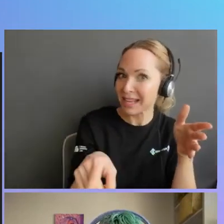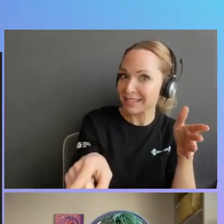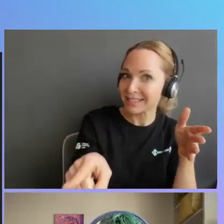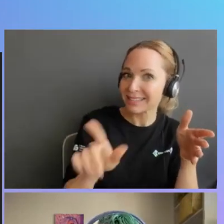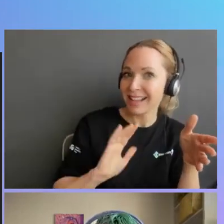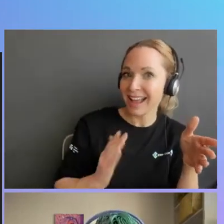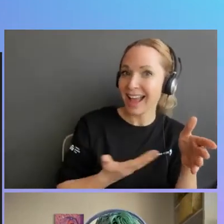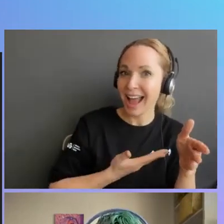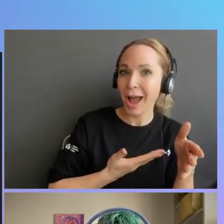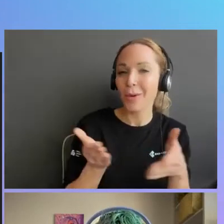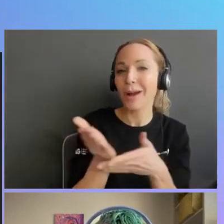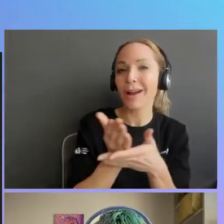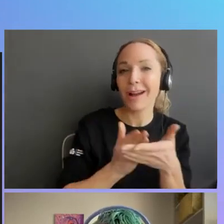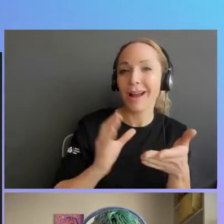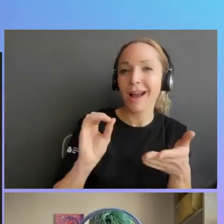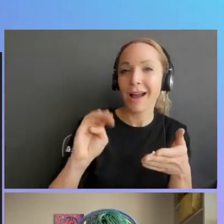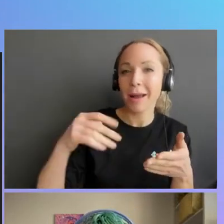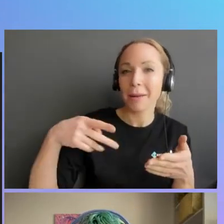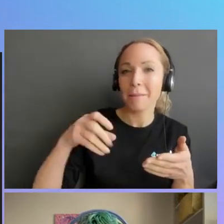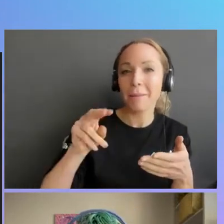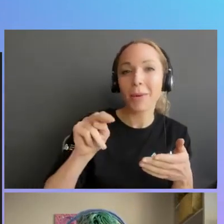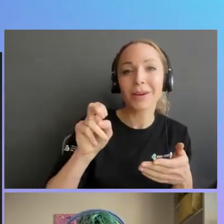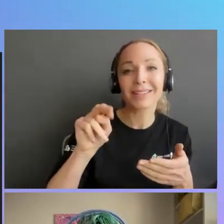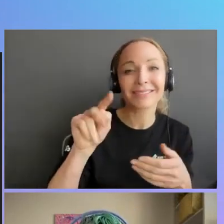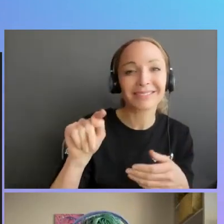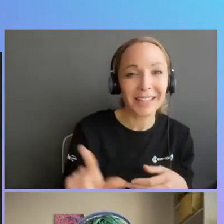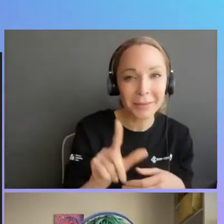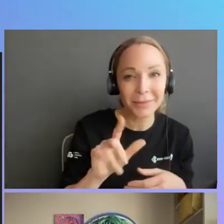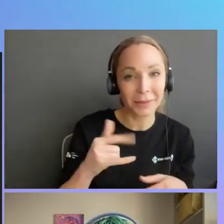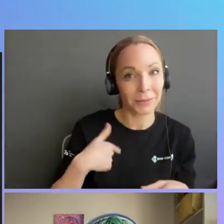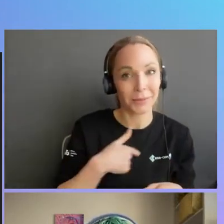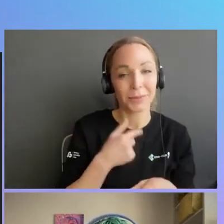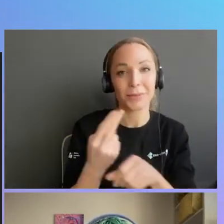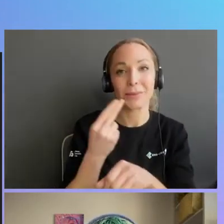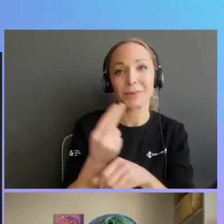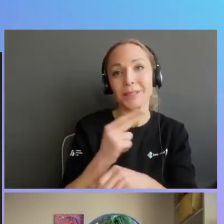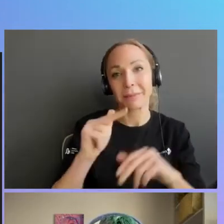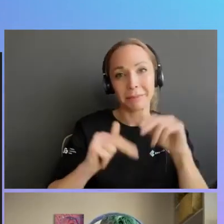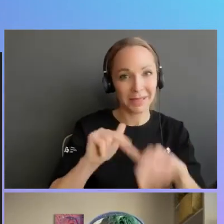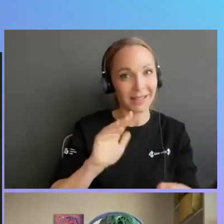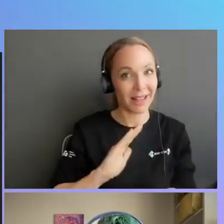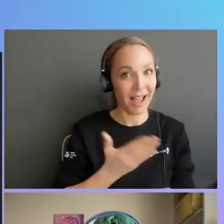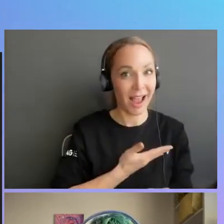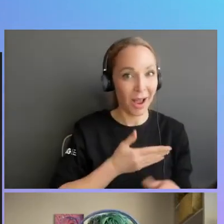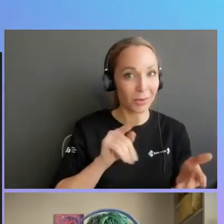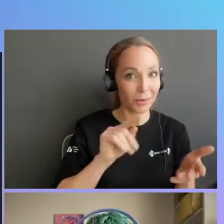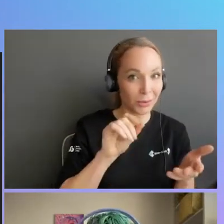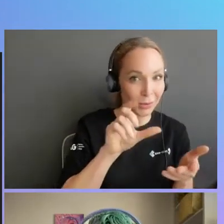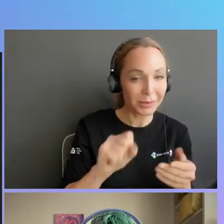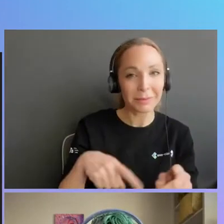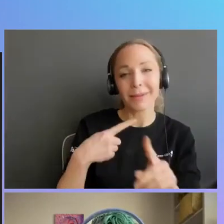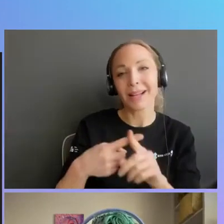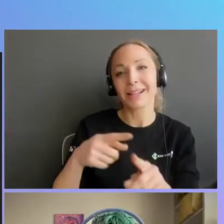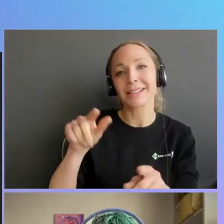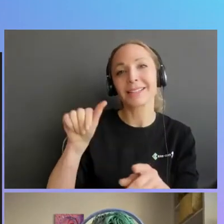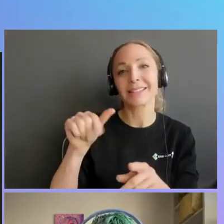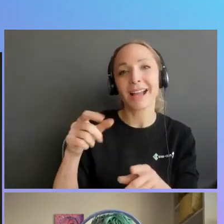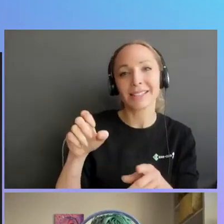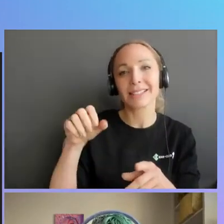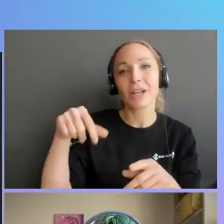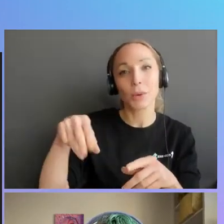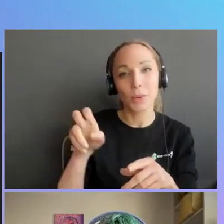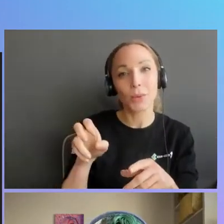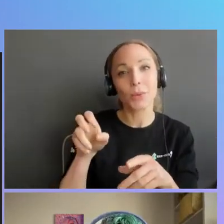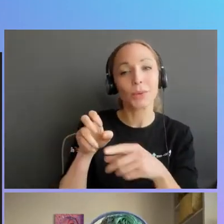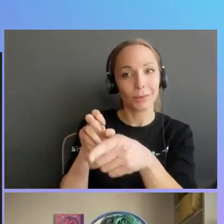Deque products and build the Axe tool suite. So mostly it is an internally used library, but it is available